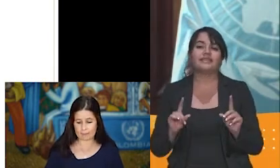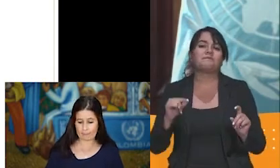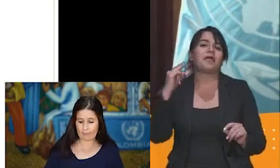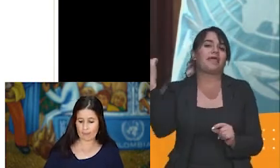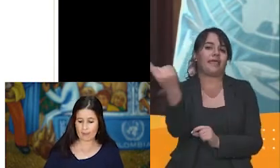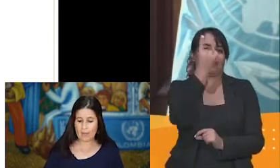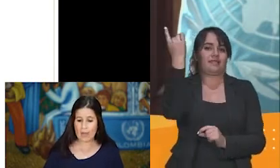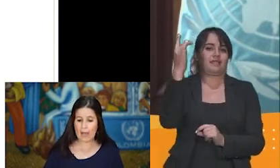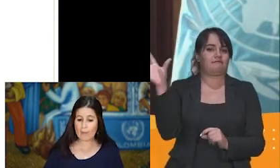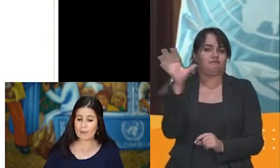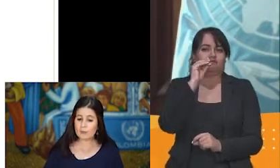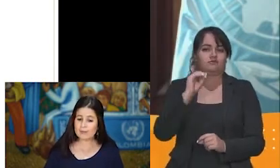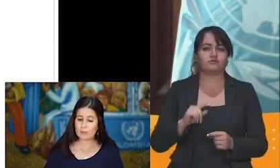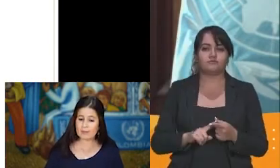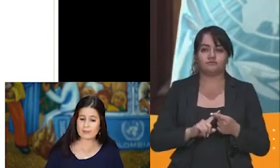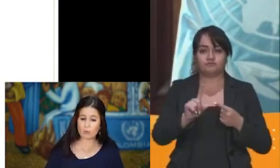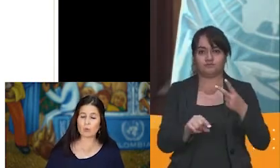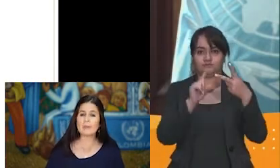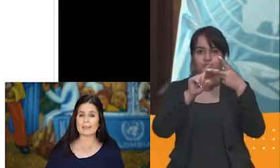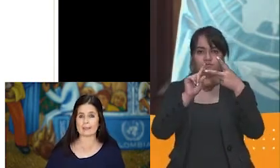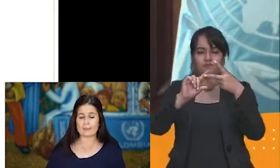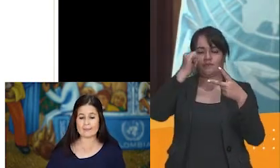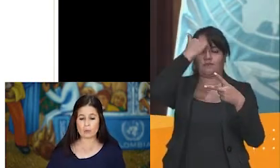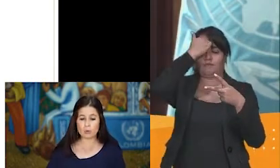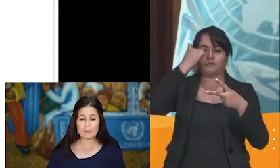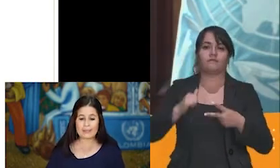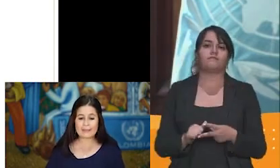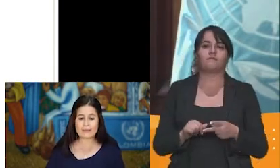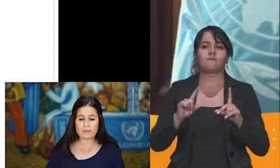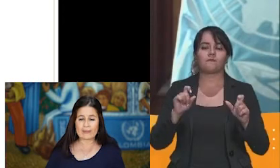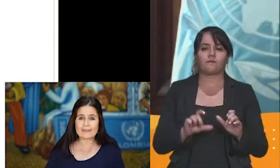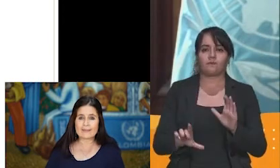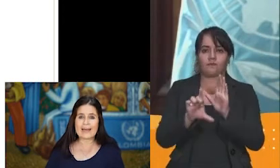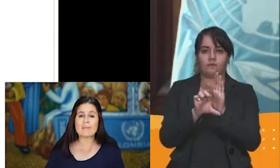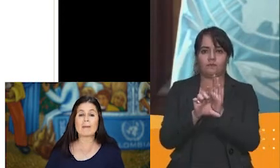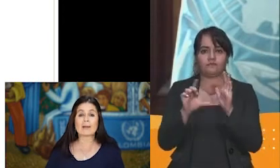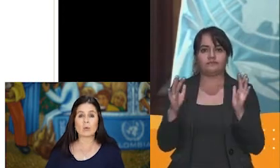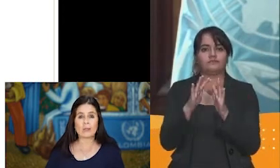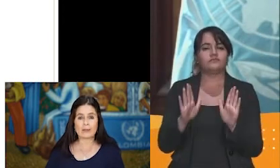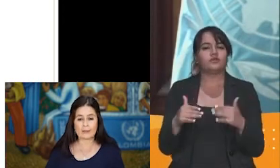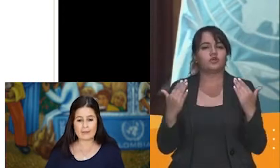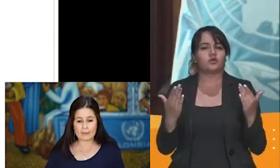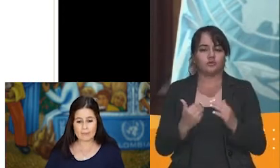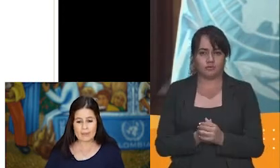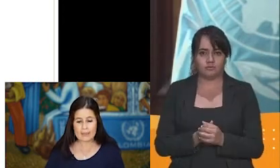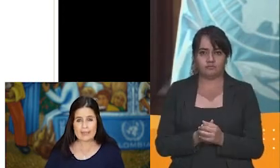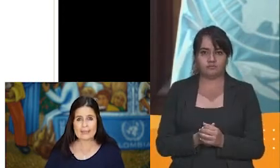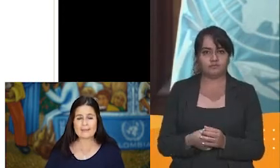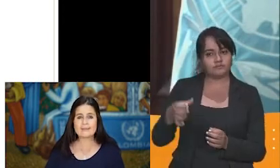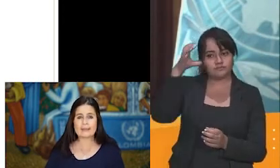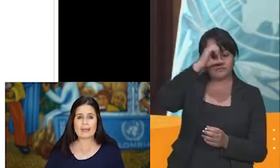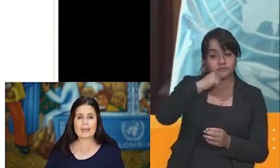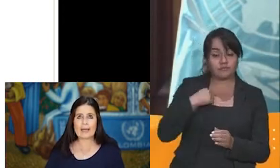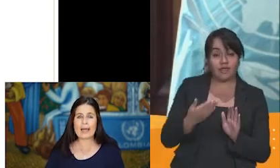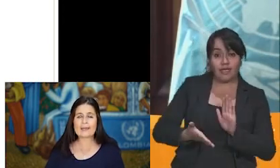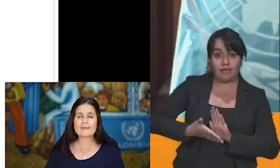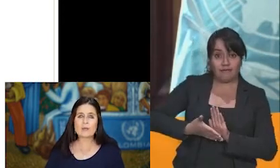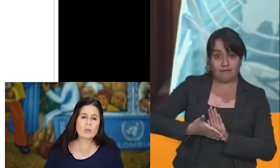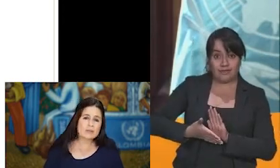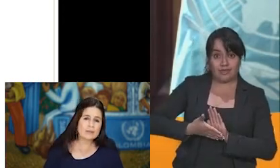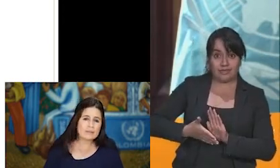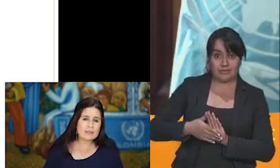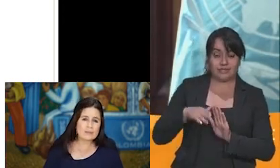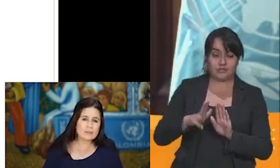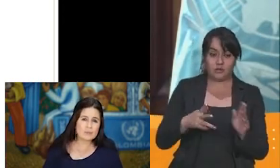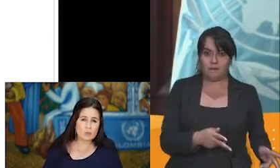So now we're going to go with the second pillar. The second pillar makes reference to the legality framework. We find all the